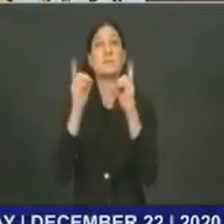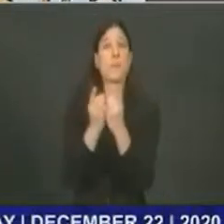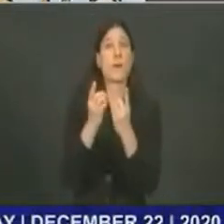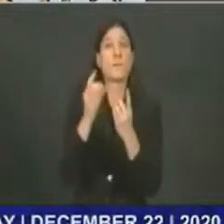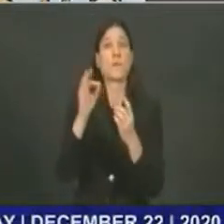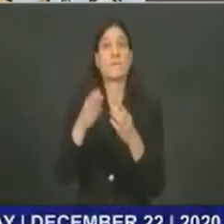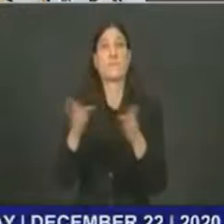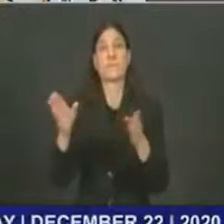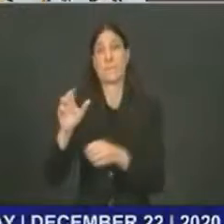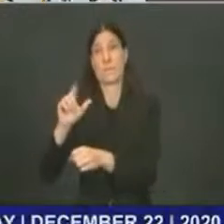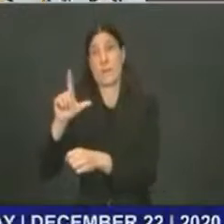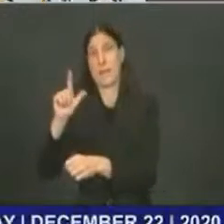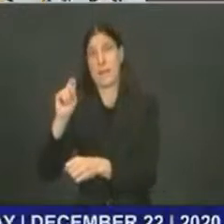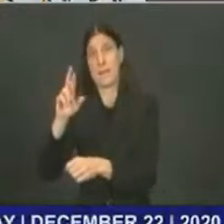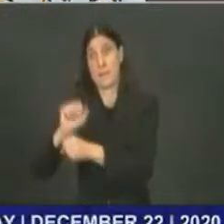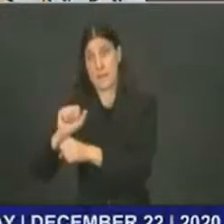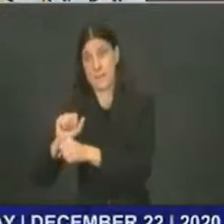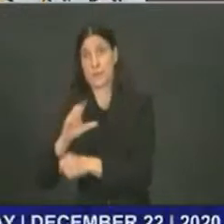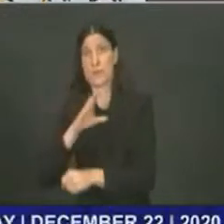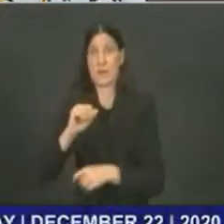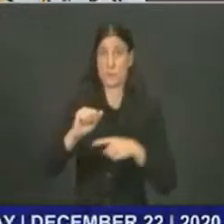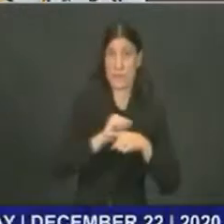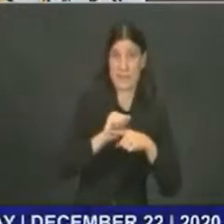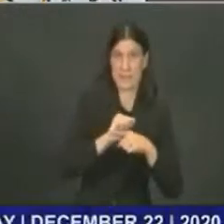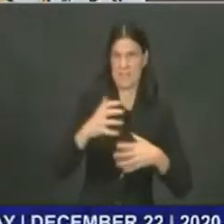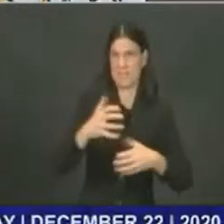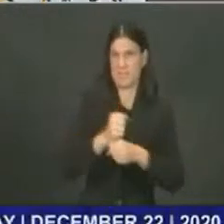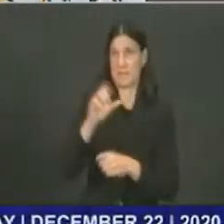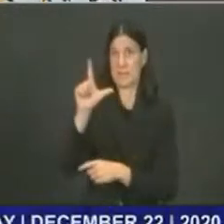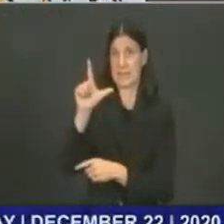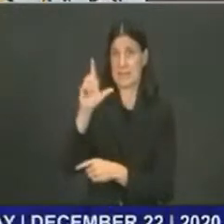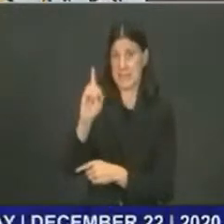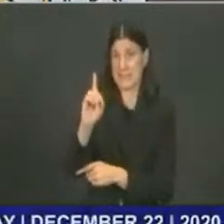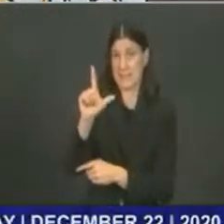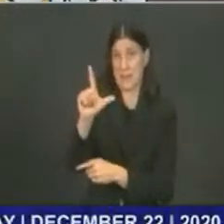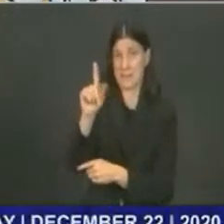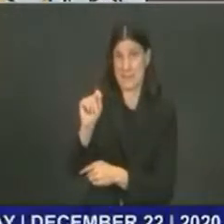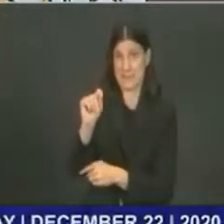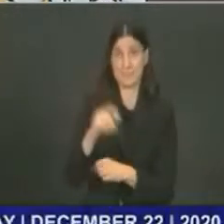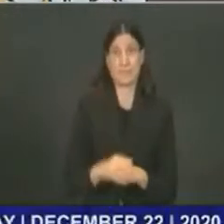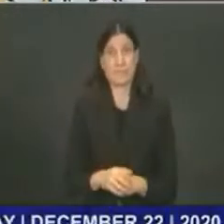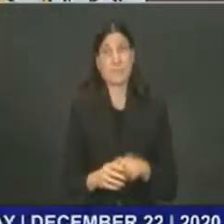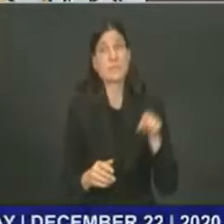had 200,000 unemployment insurance claims.